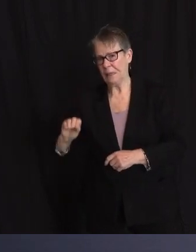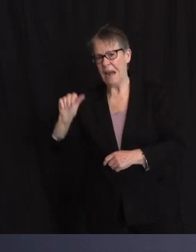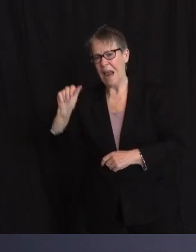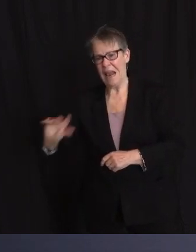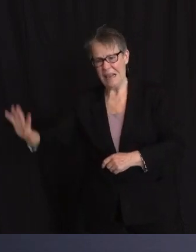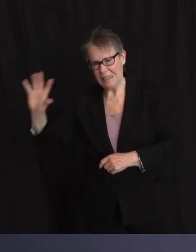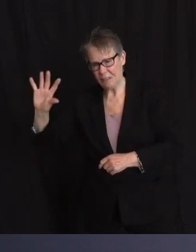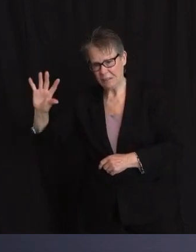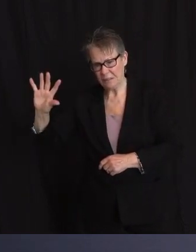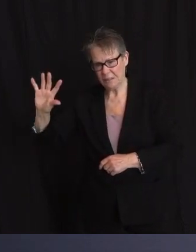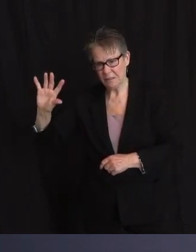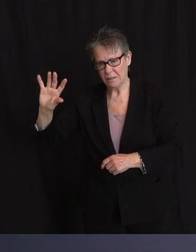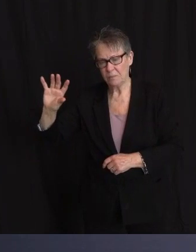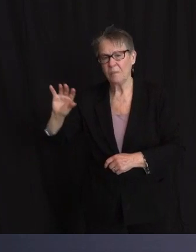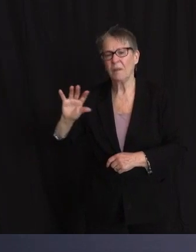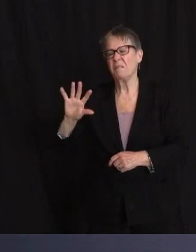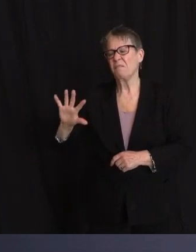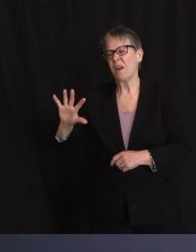reported previously,